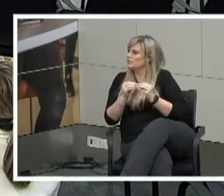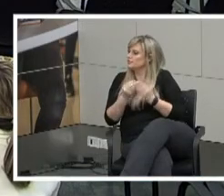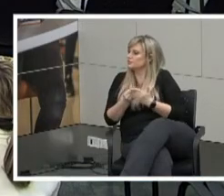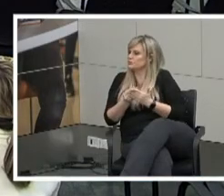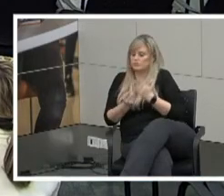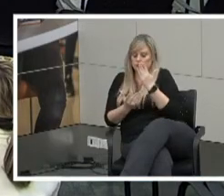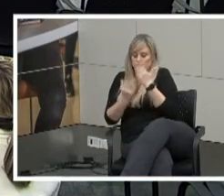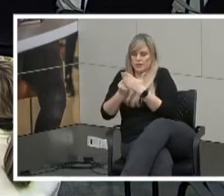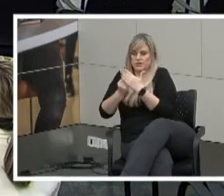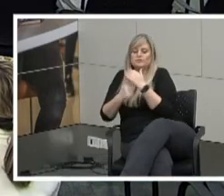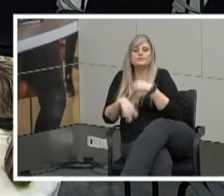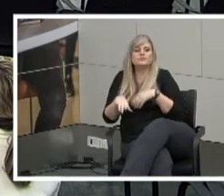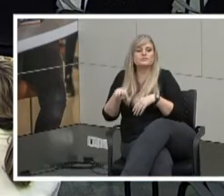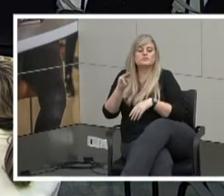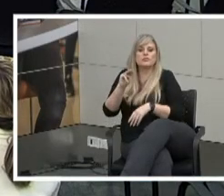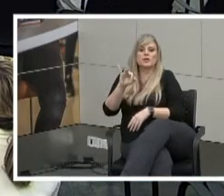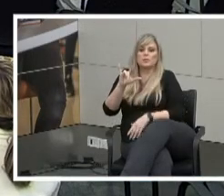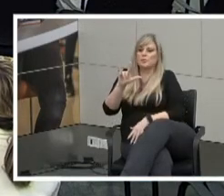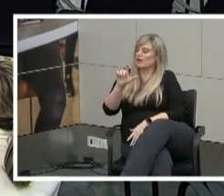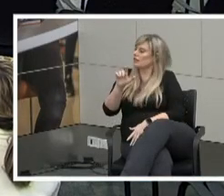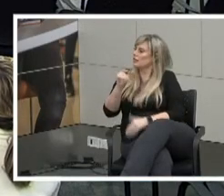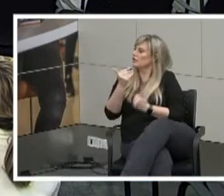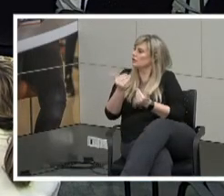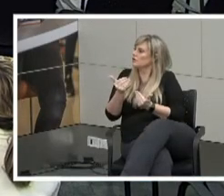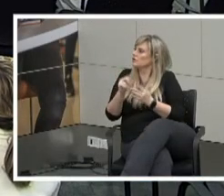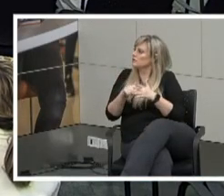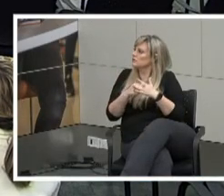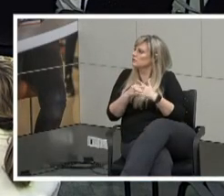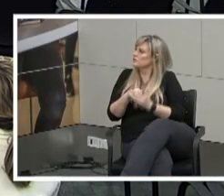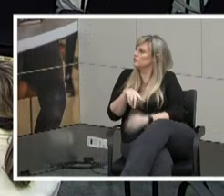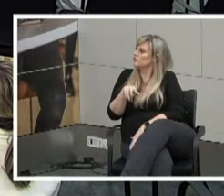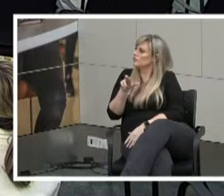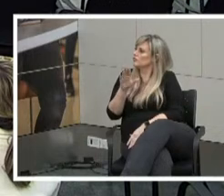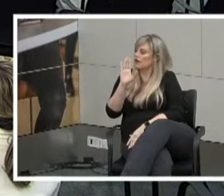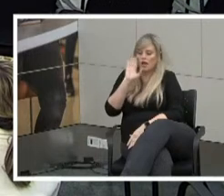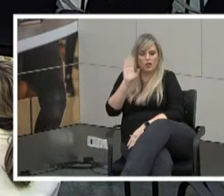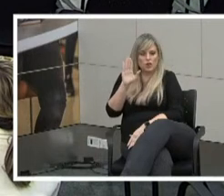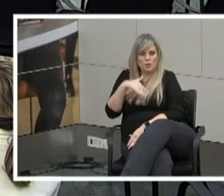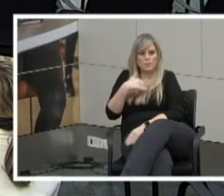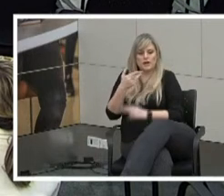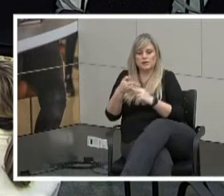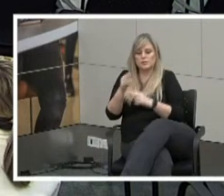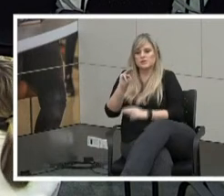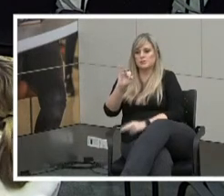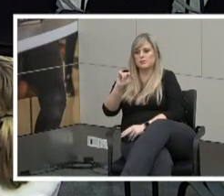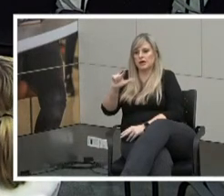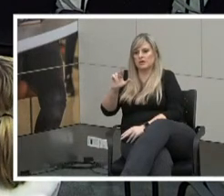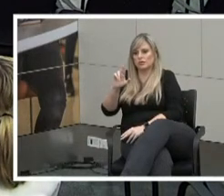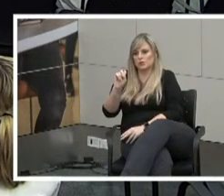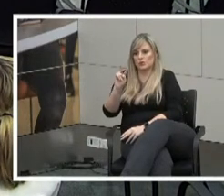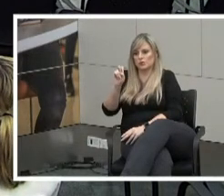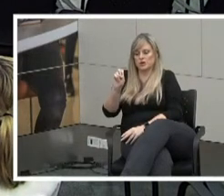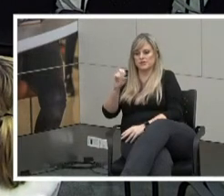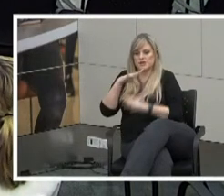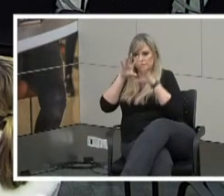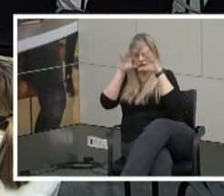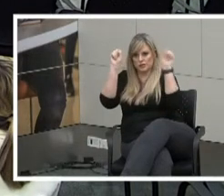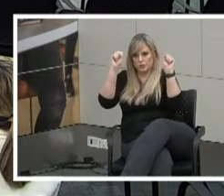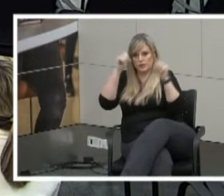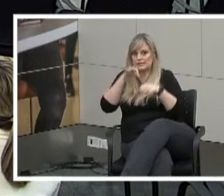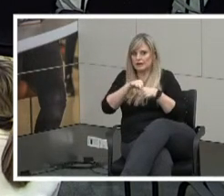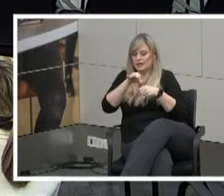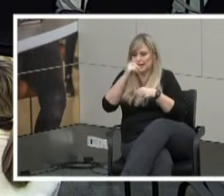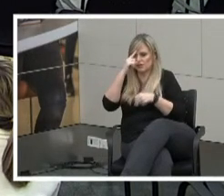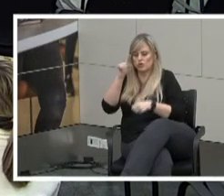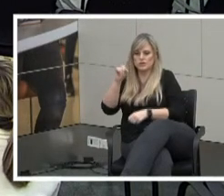bond Michael Reeves please begin um hello my name is Michael Reeves and I'm the president-elect for the